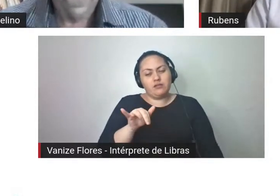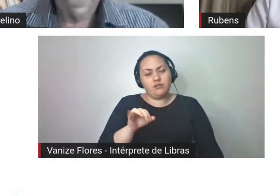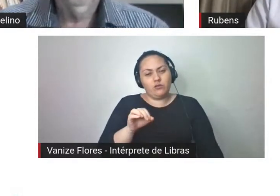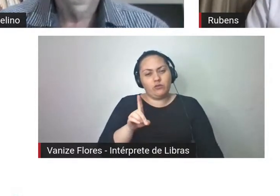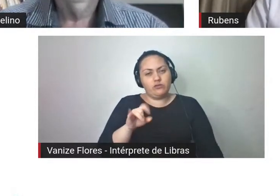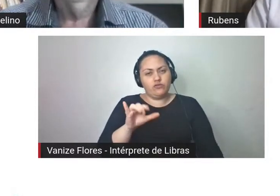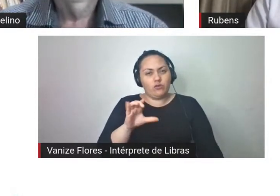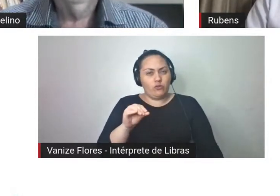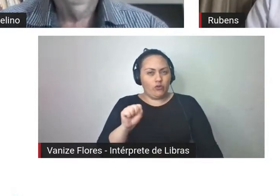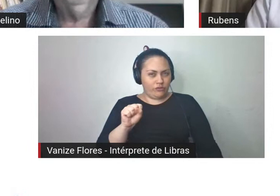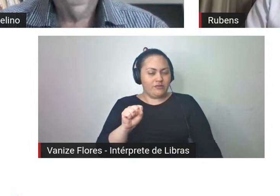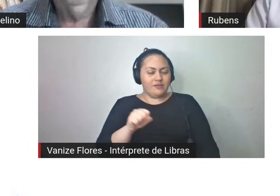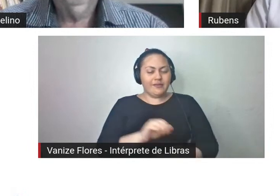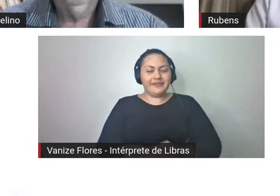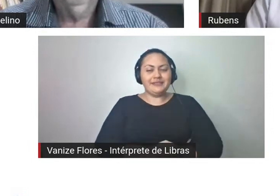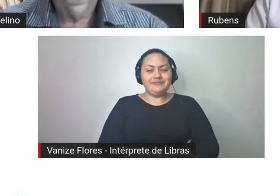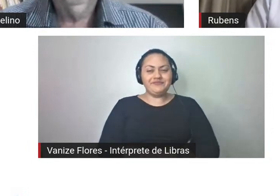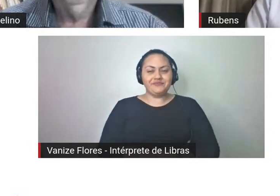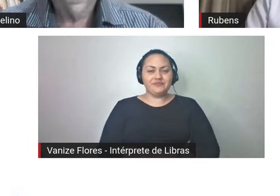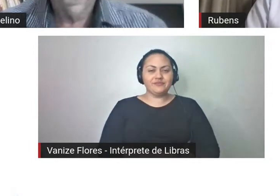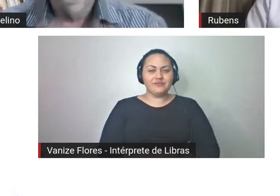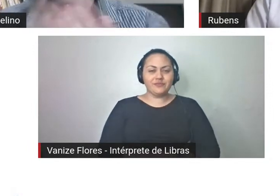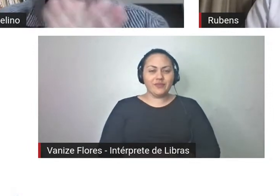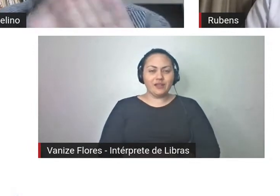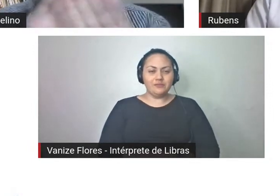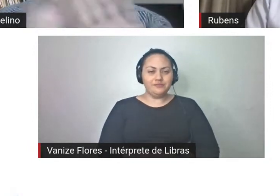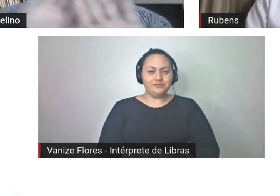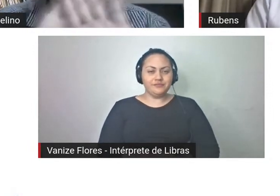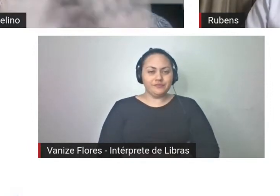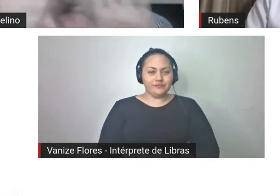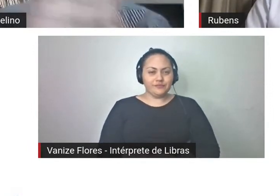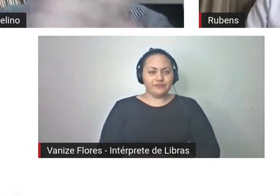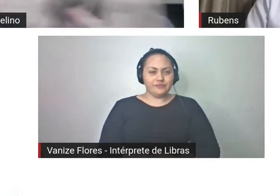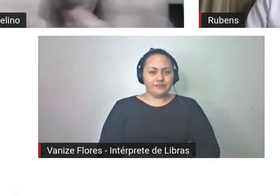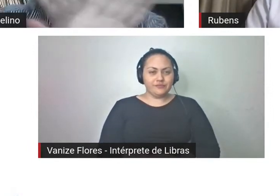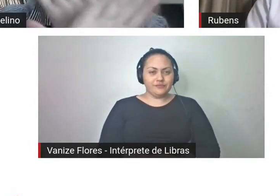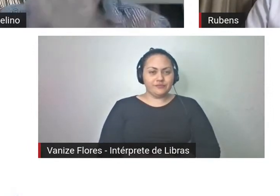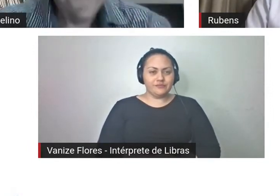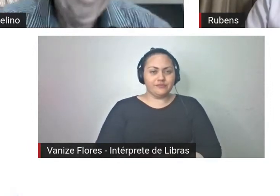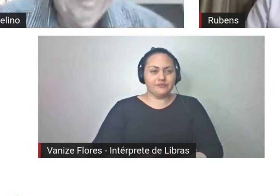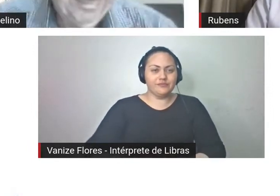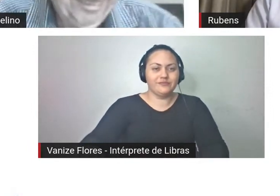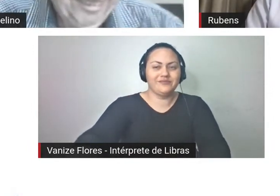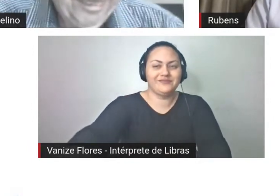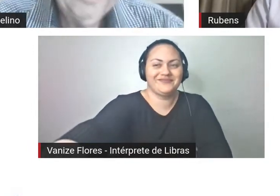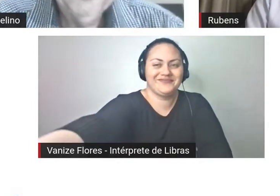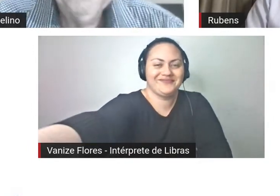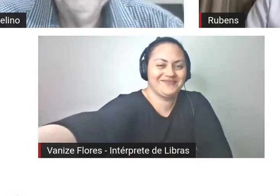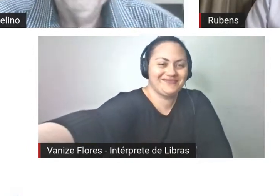of articles in the most important journals,